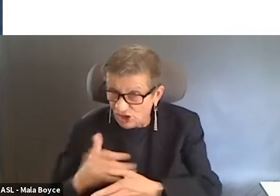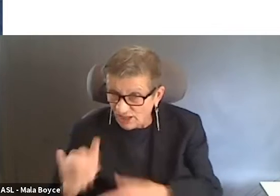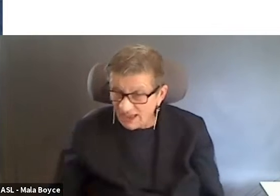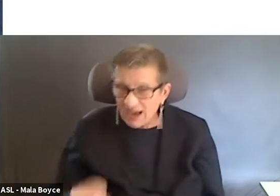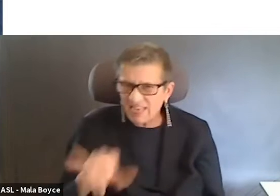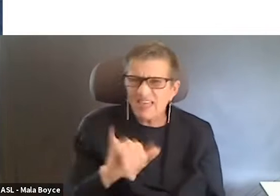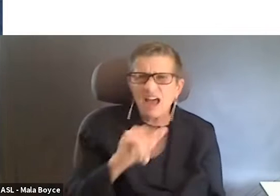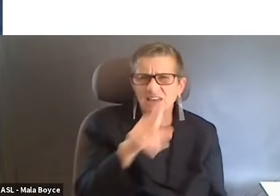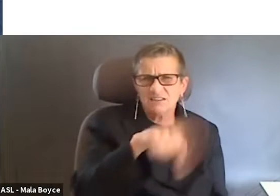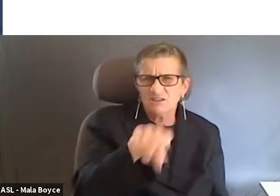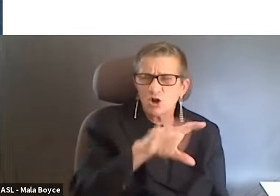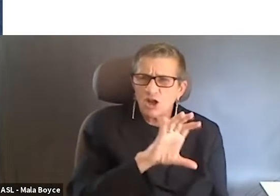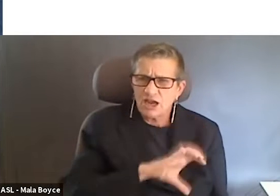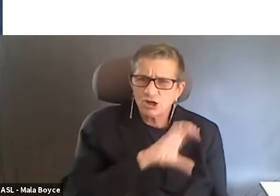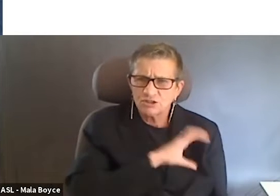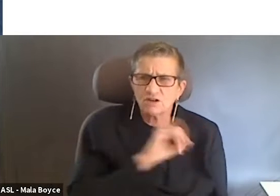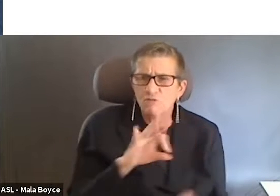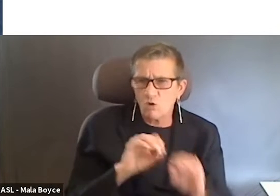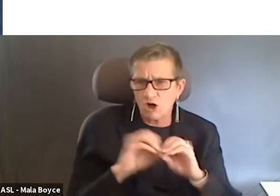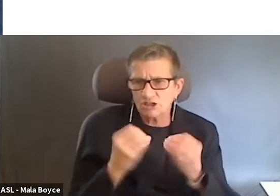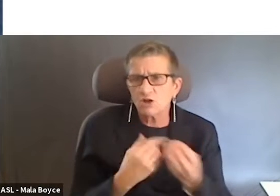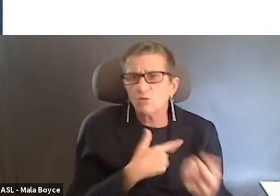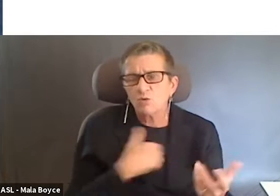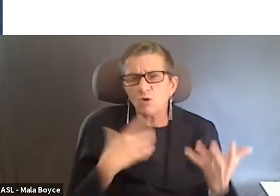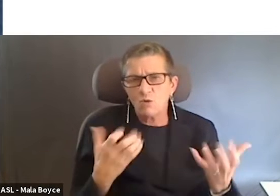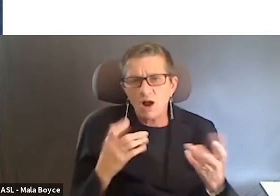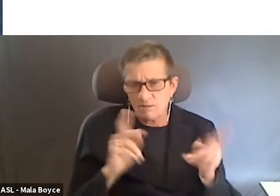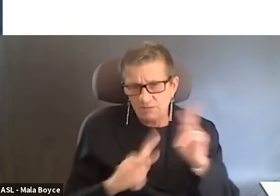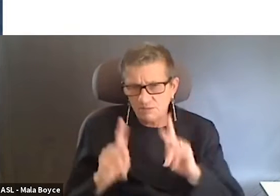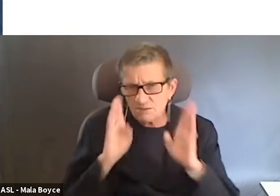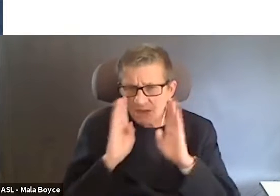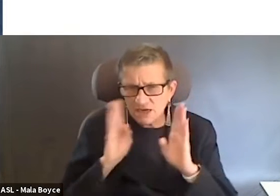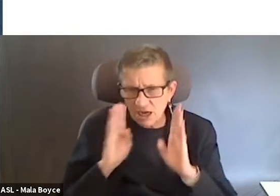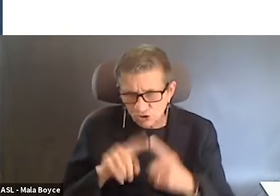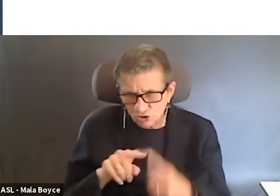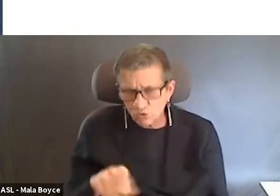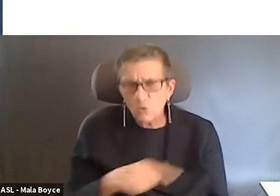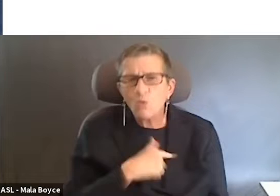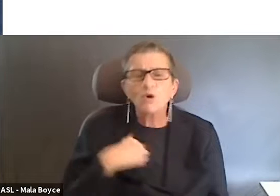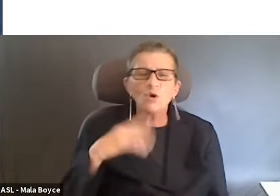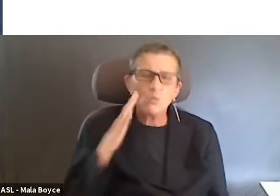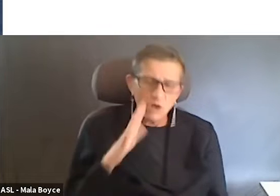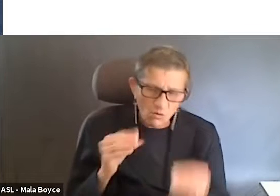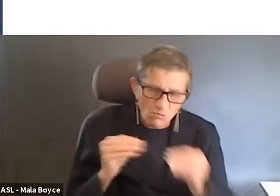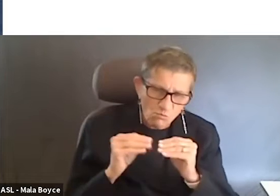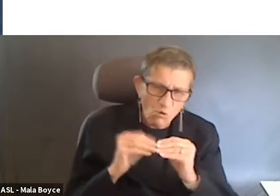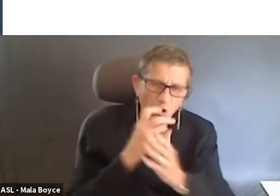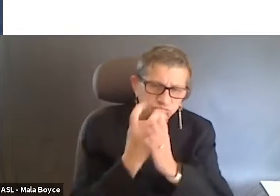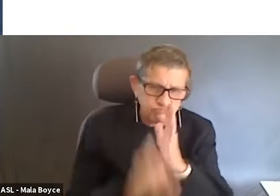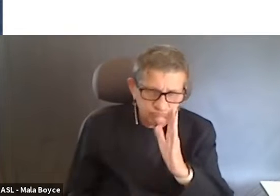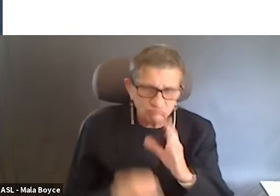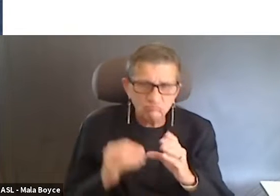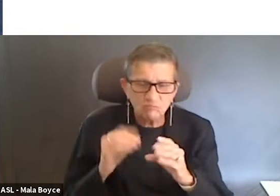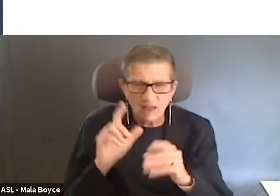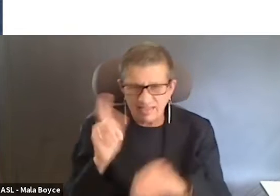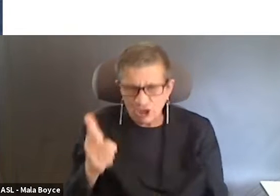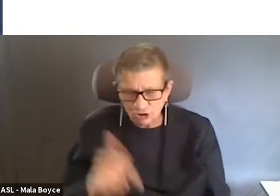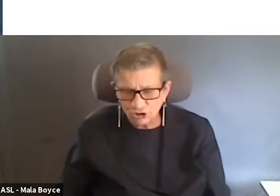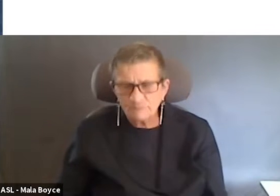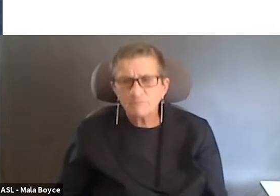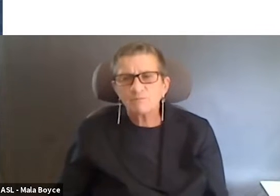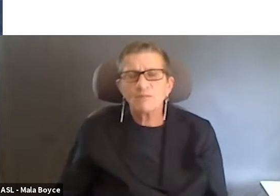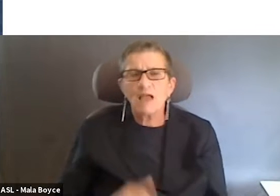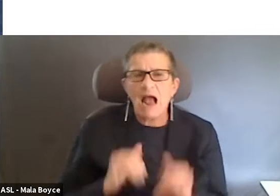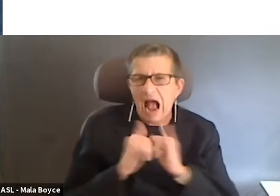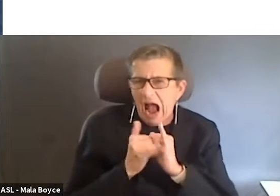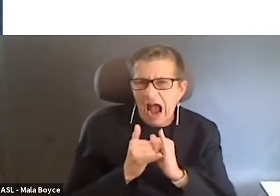inclusive organizations that we want people to pay attention to, and we will be getting into a little bit later in our slide deck how you might